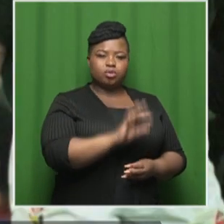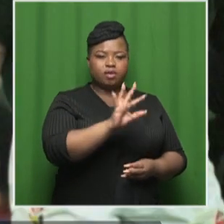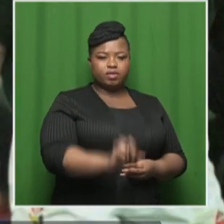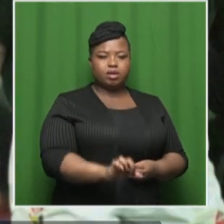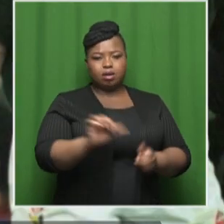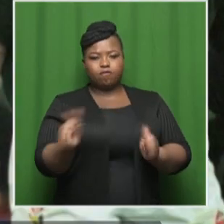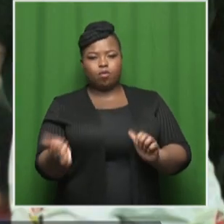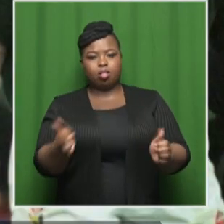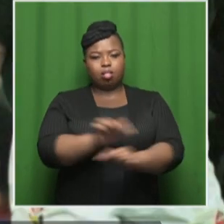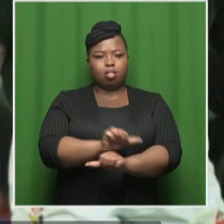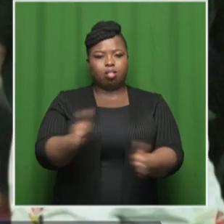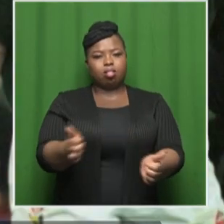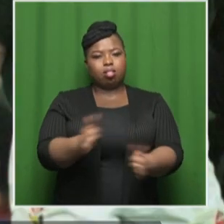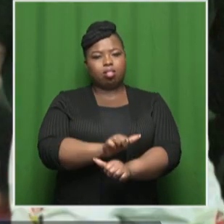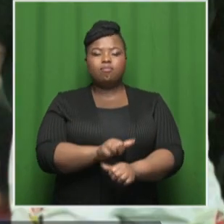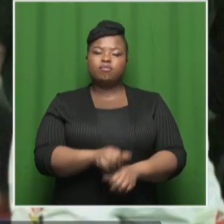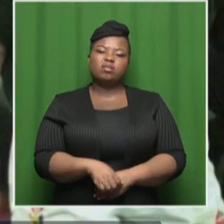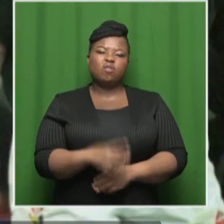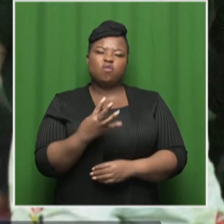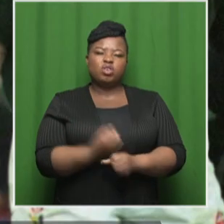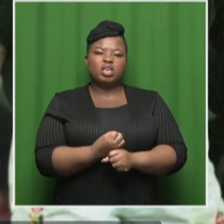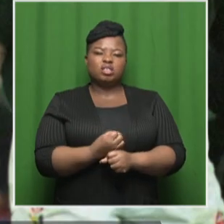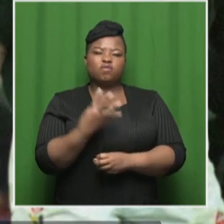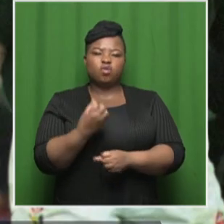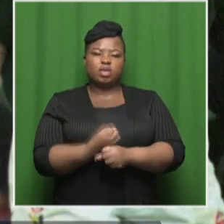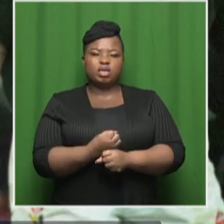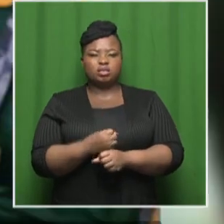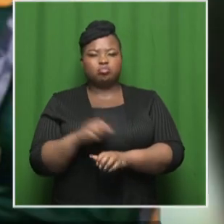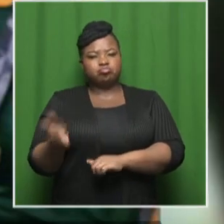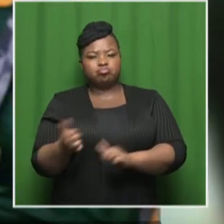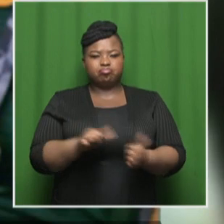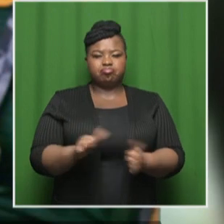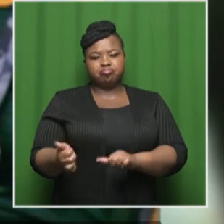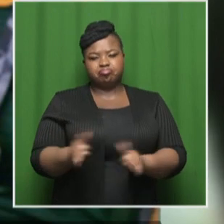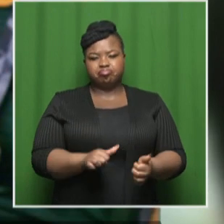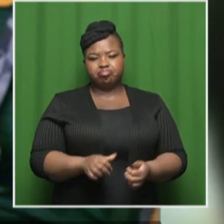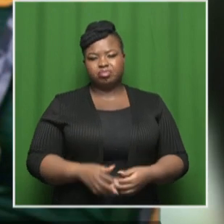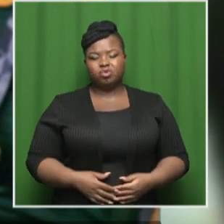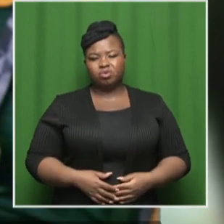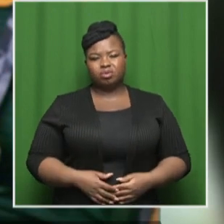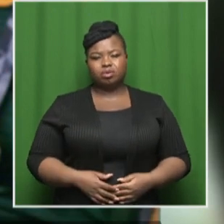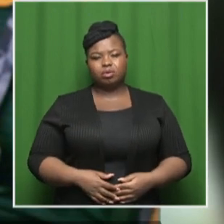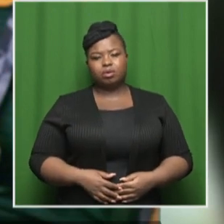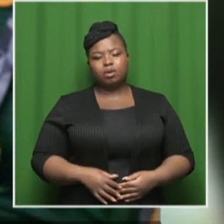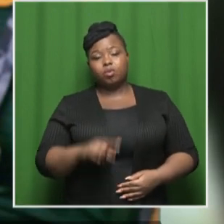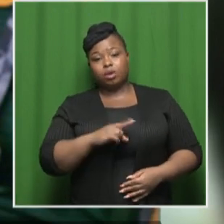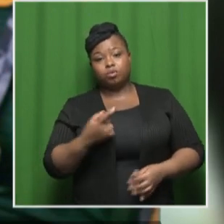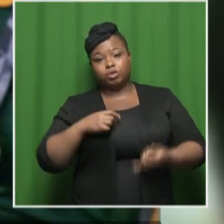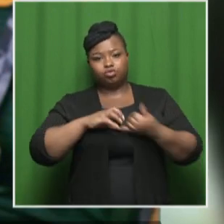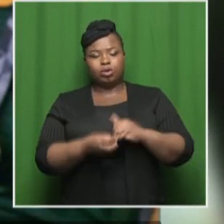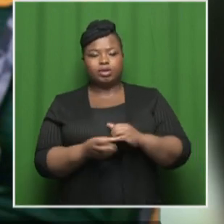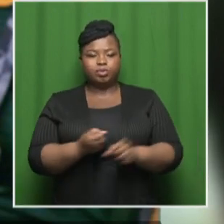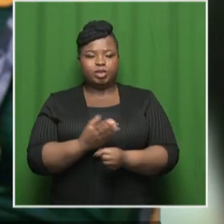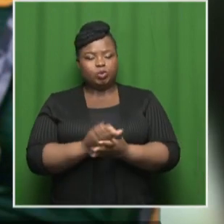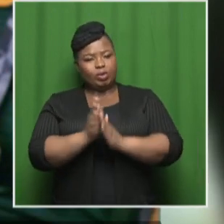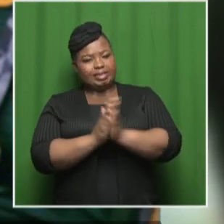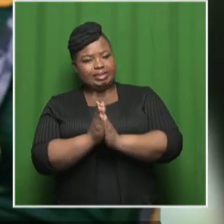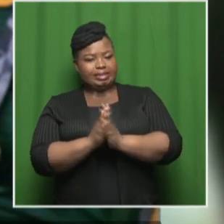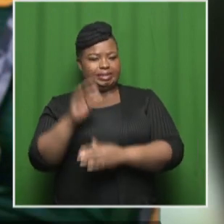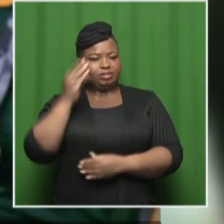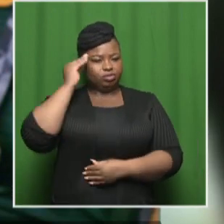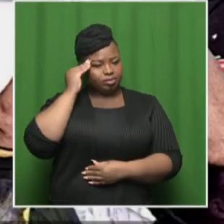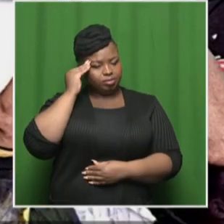will rotate. So that it doesn't grow stale. You know, we try to keep it a